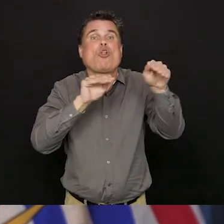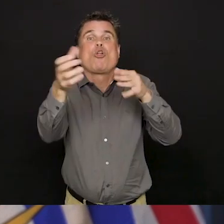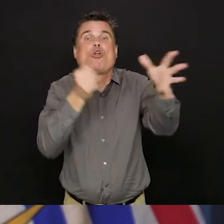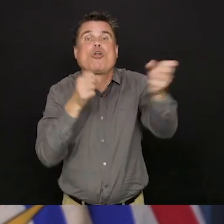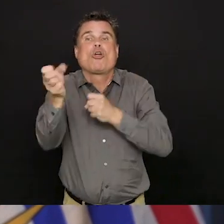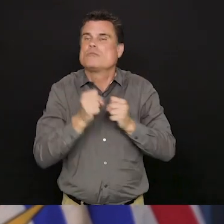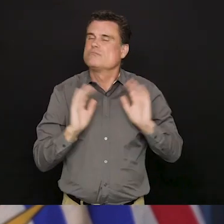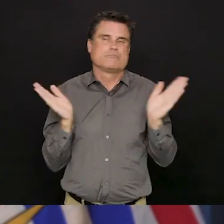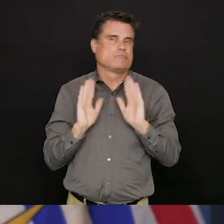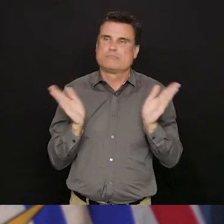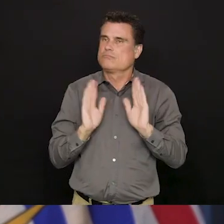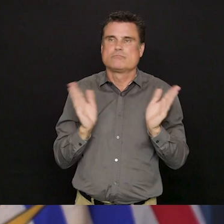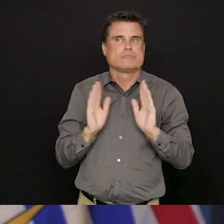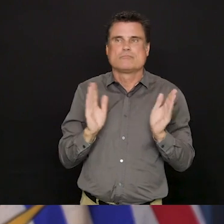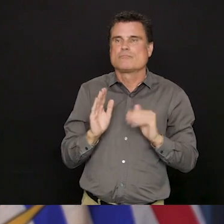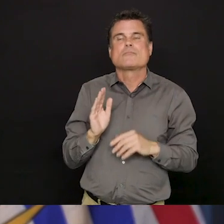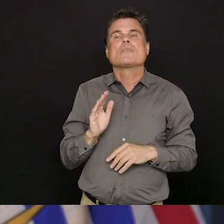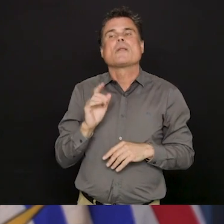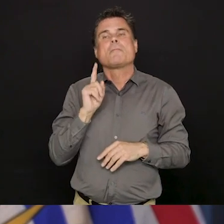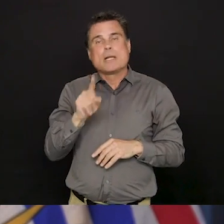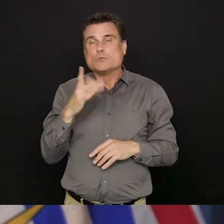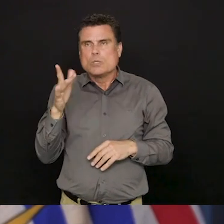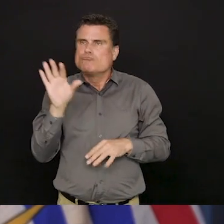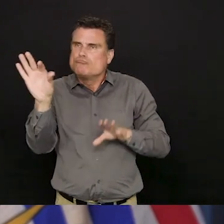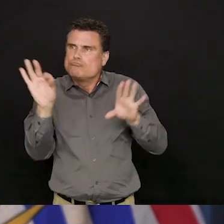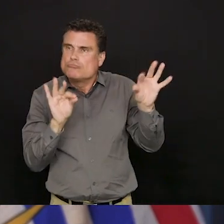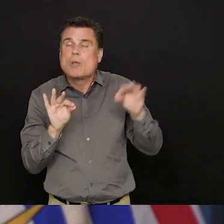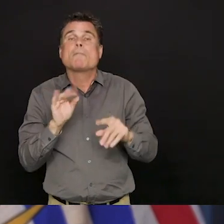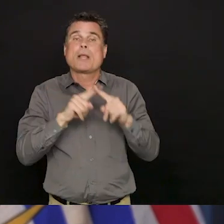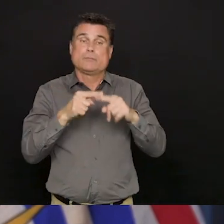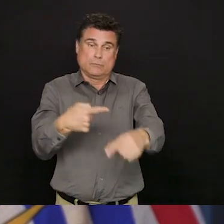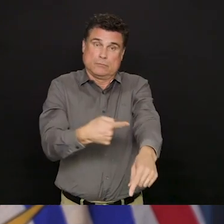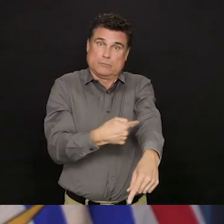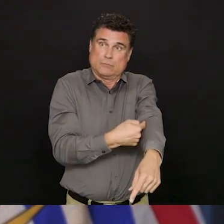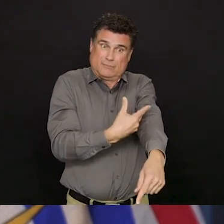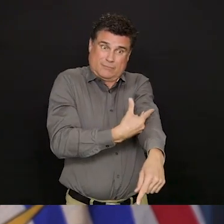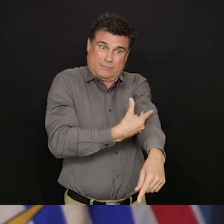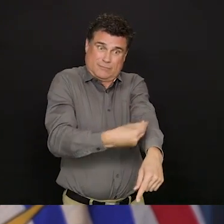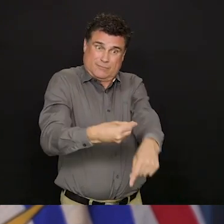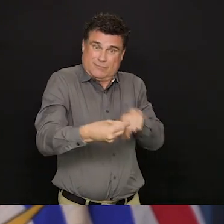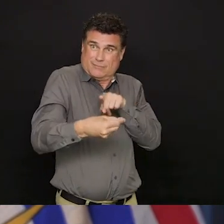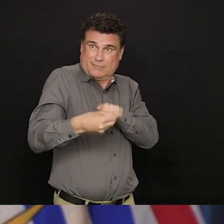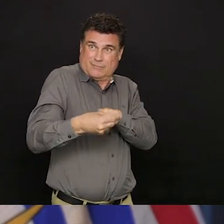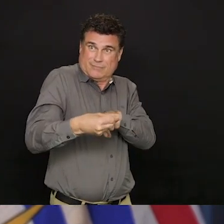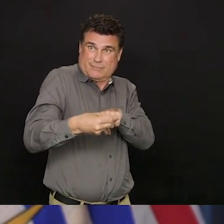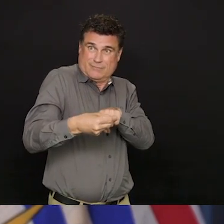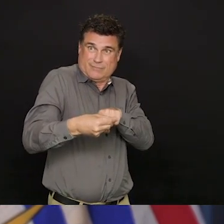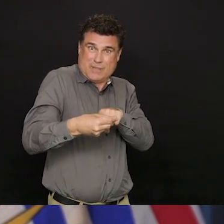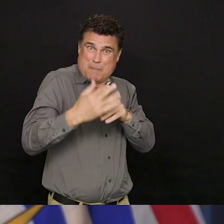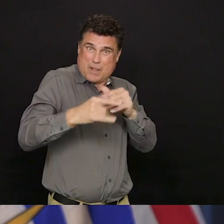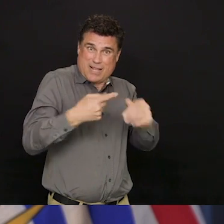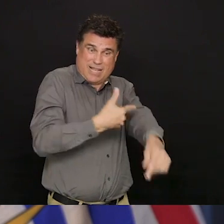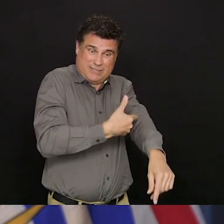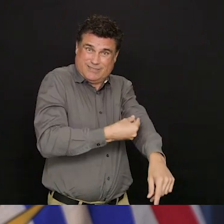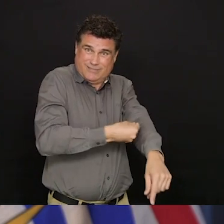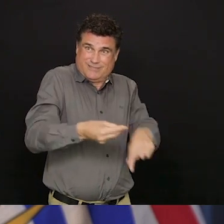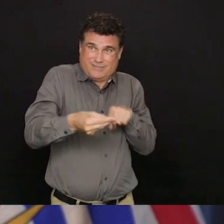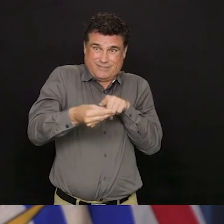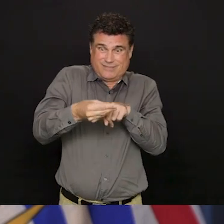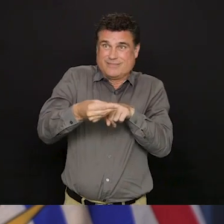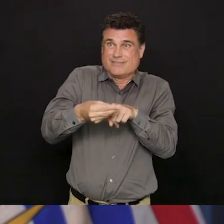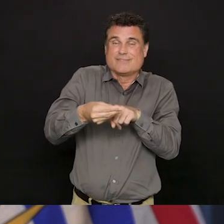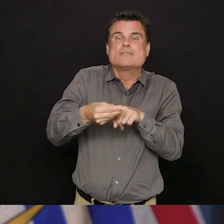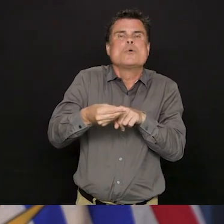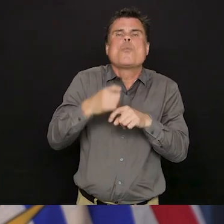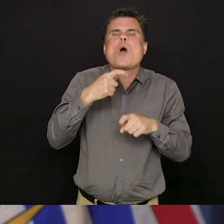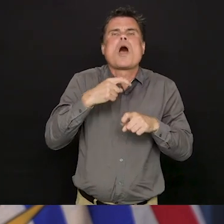have a research process set up to do that, to help us understand, like they were trying to do in California, how many people might actually have antibodies